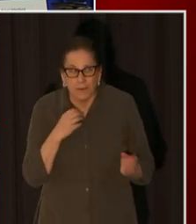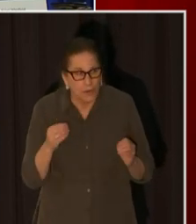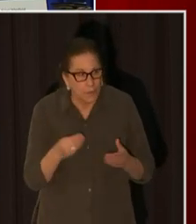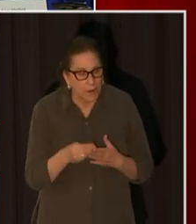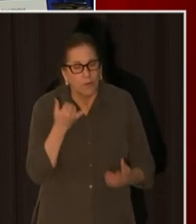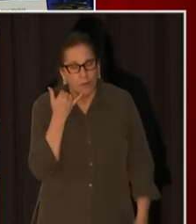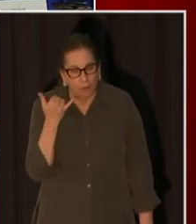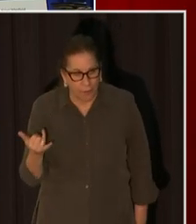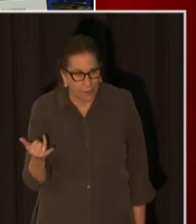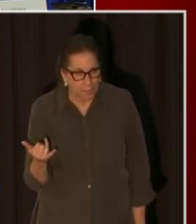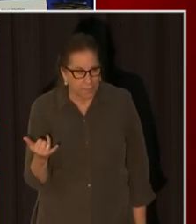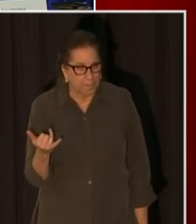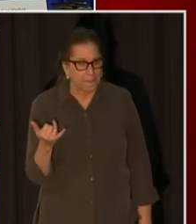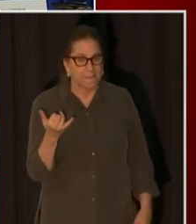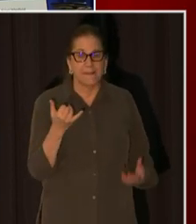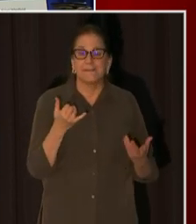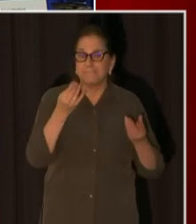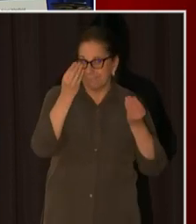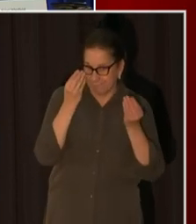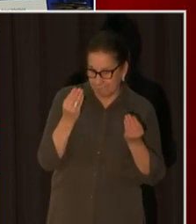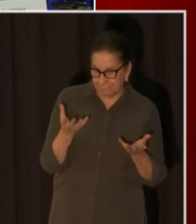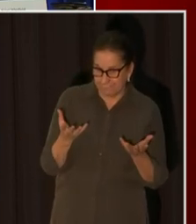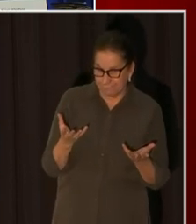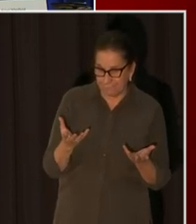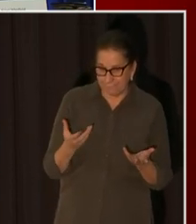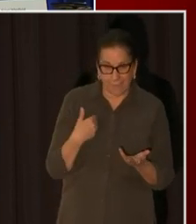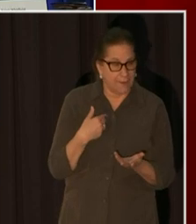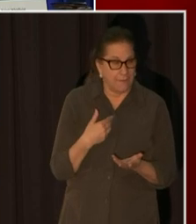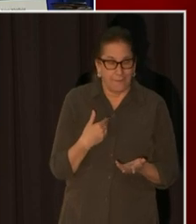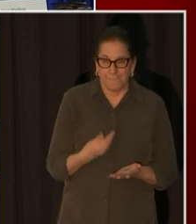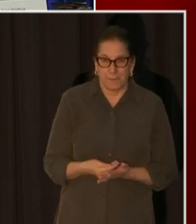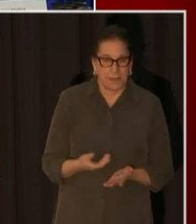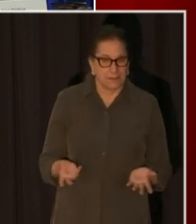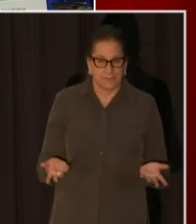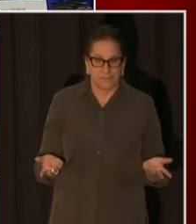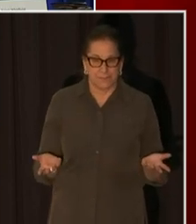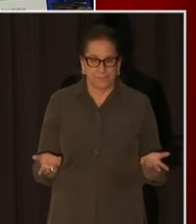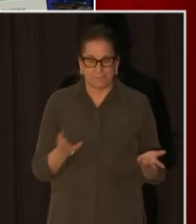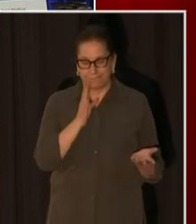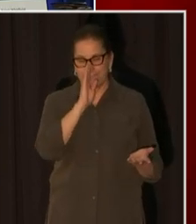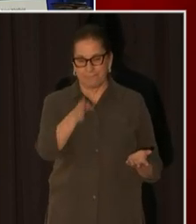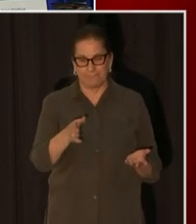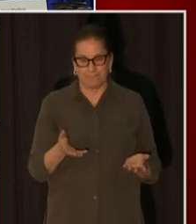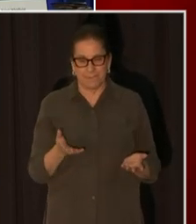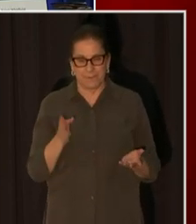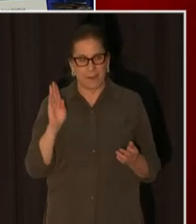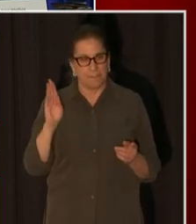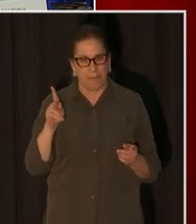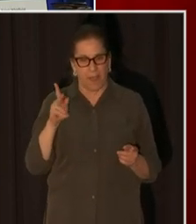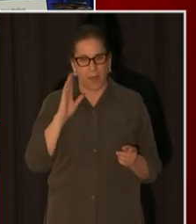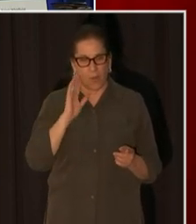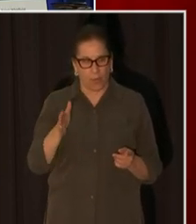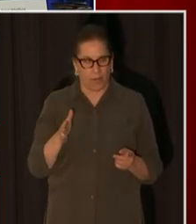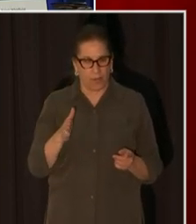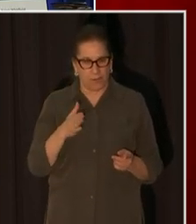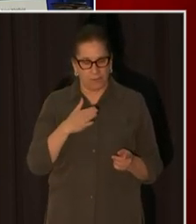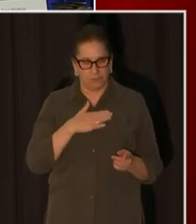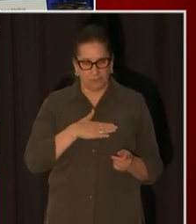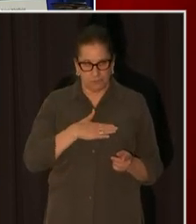do have a CBE firm that's helping us with the review of the applications, as one example of how we're